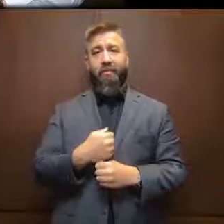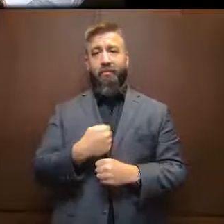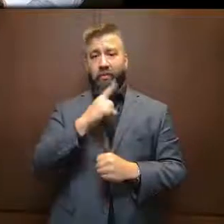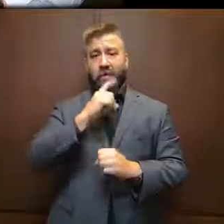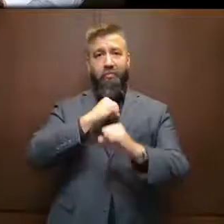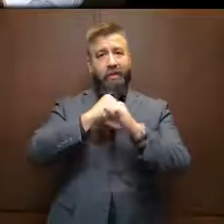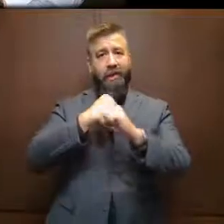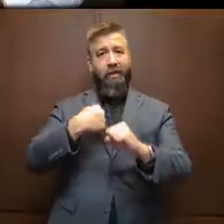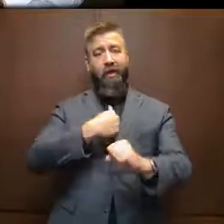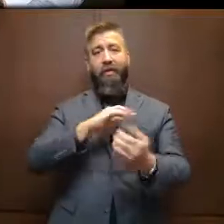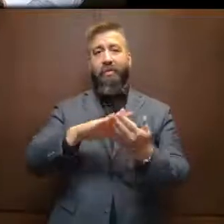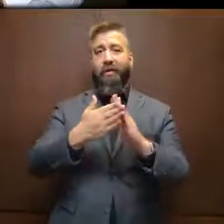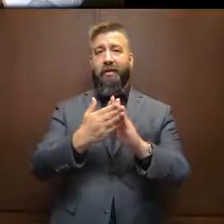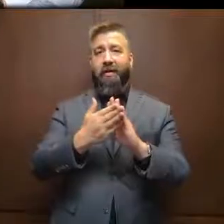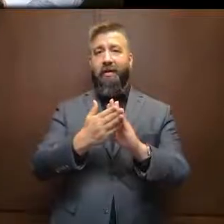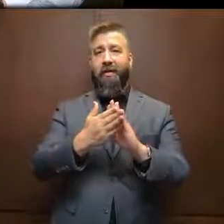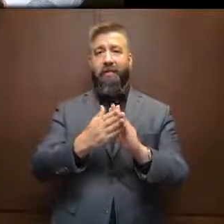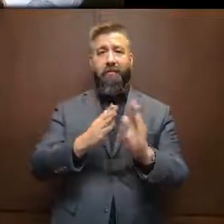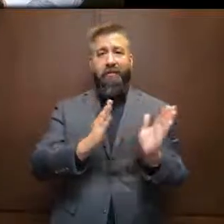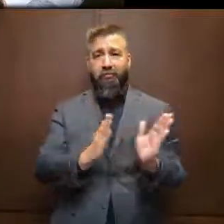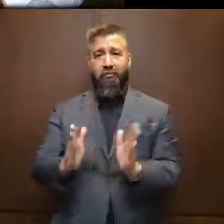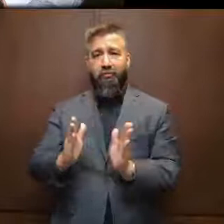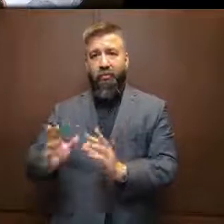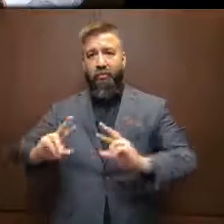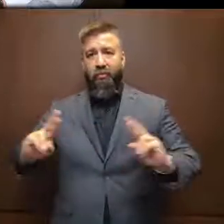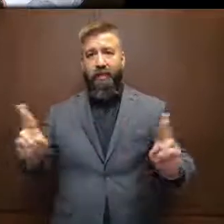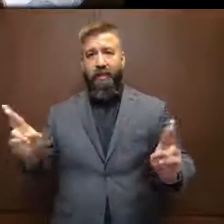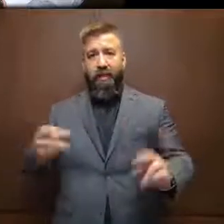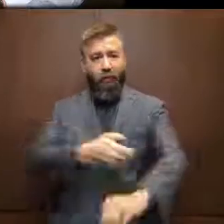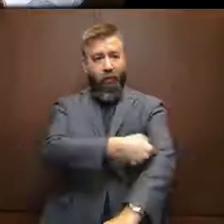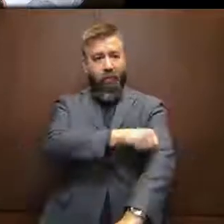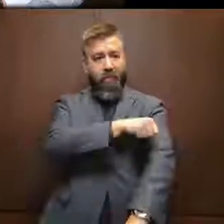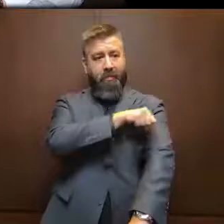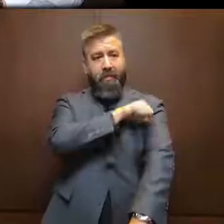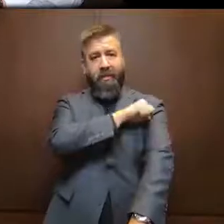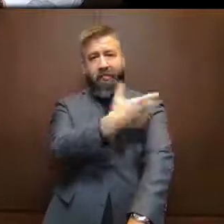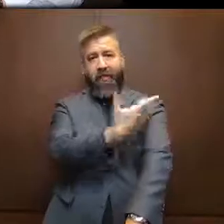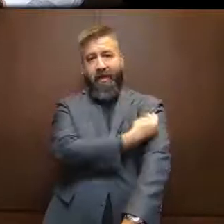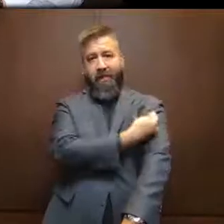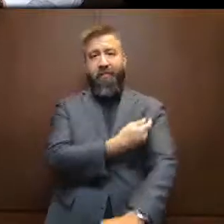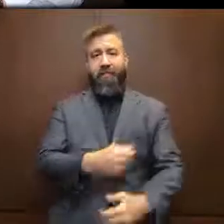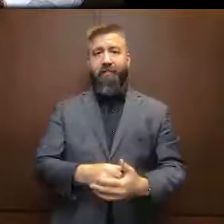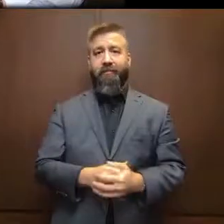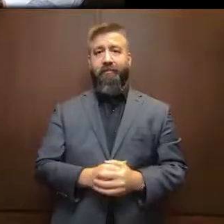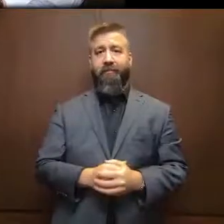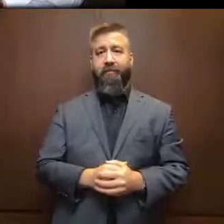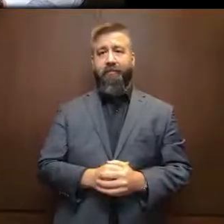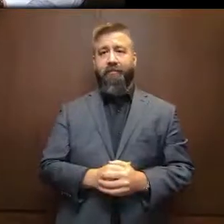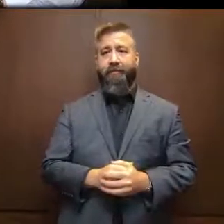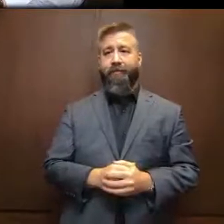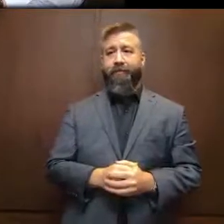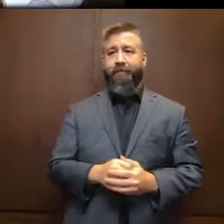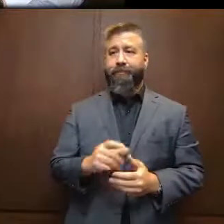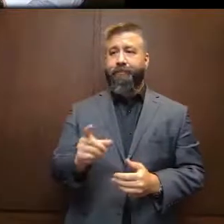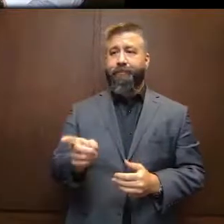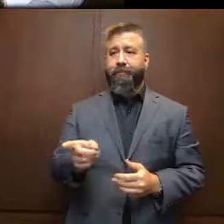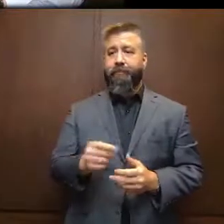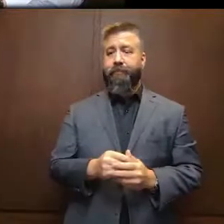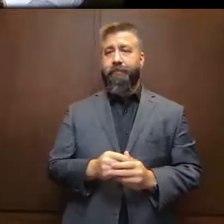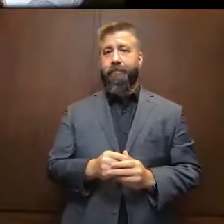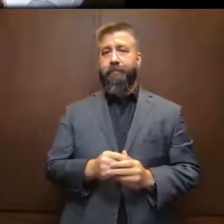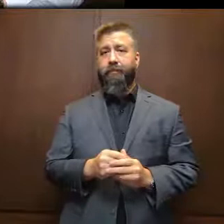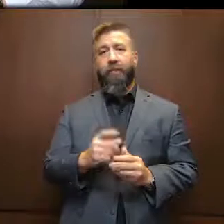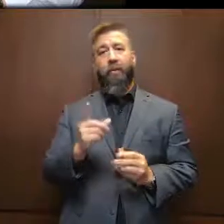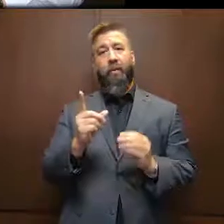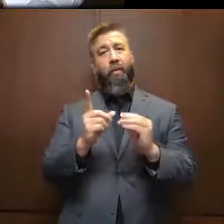safe as possible and get us ready to get our sleeves rolled up and get this vaccine. Well, you know, another death overnight